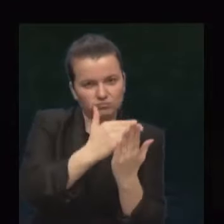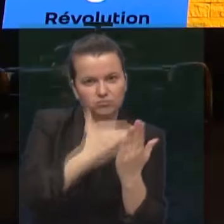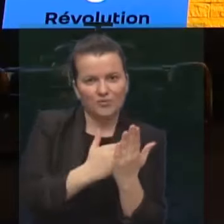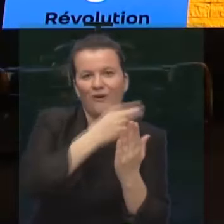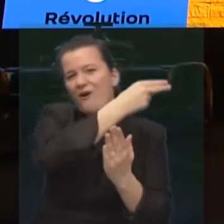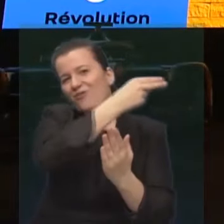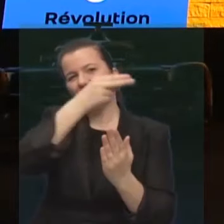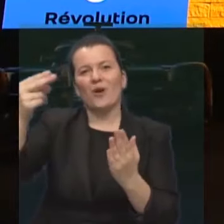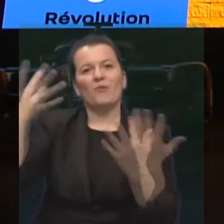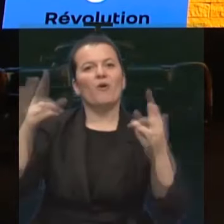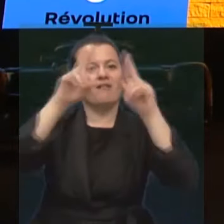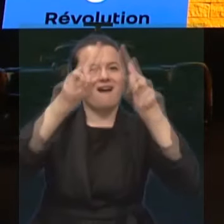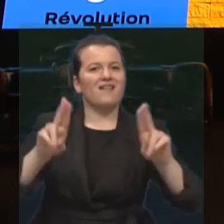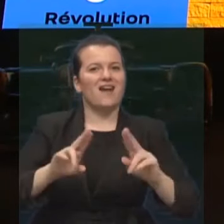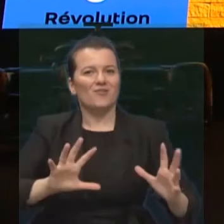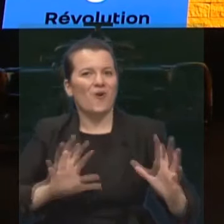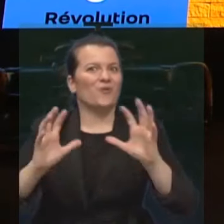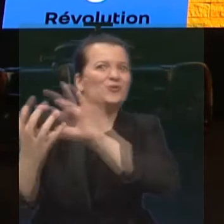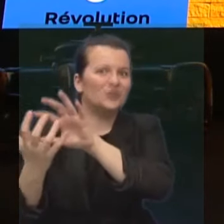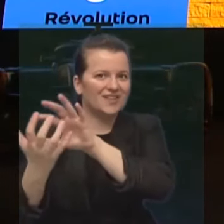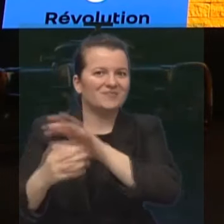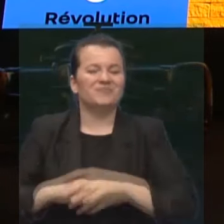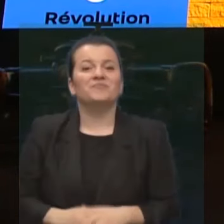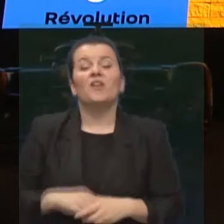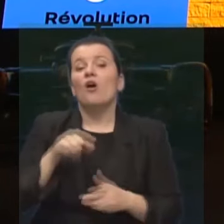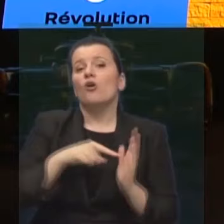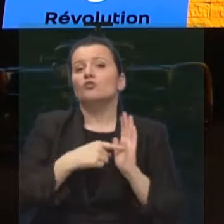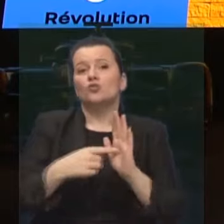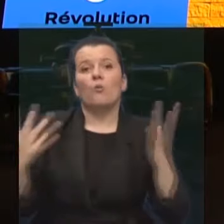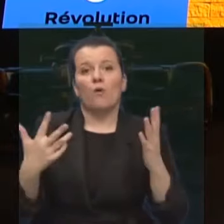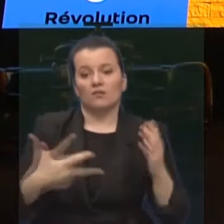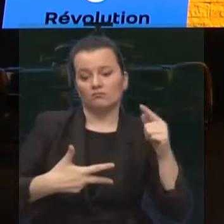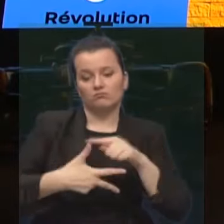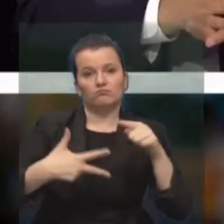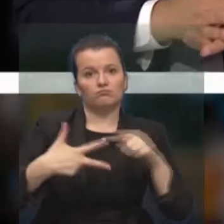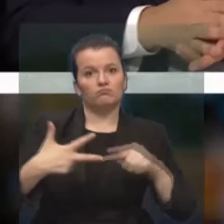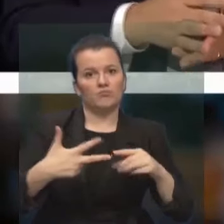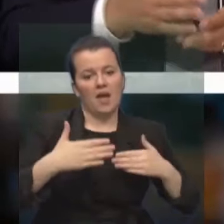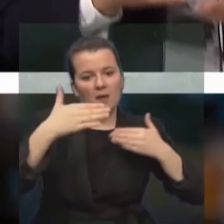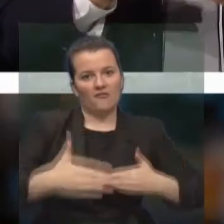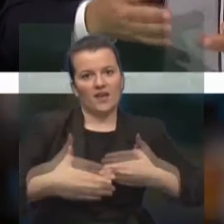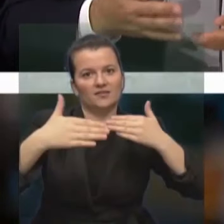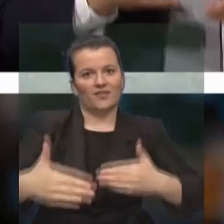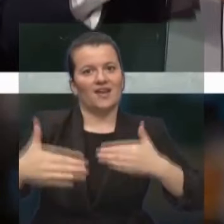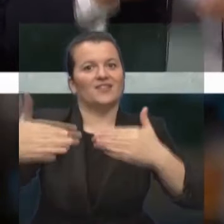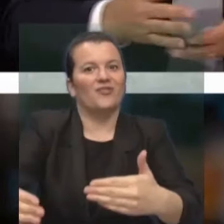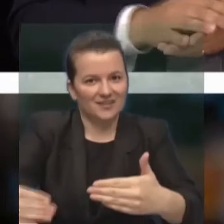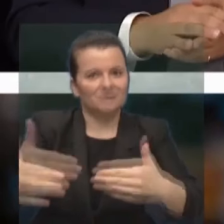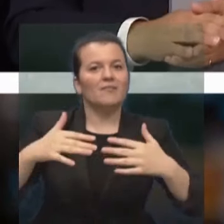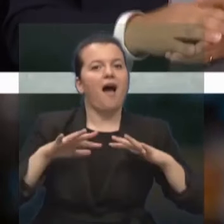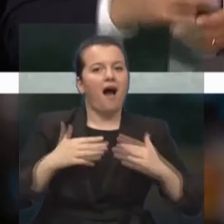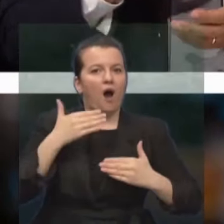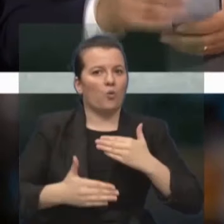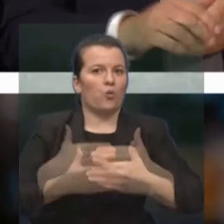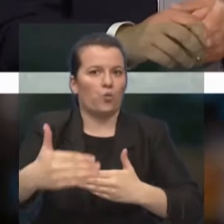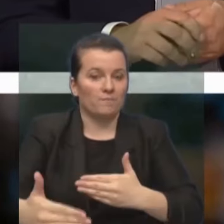includes three stages: resurrection, renovation, and revolution. And this, well, all three